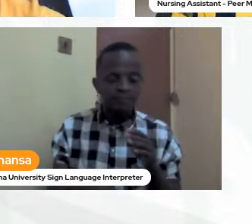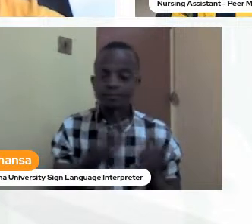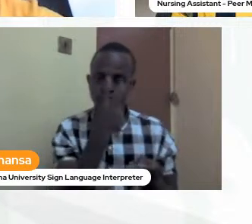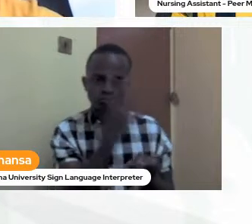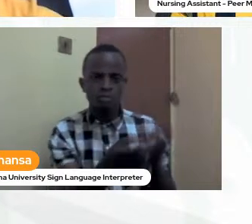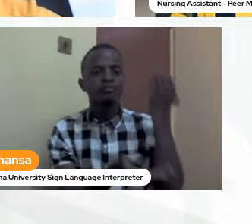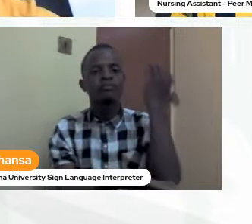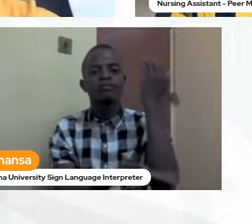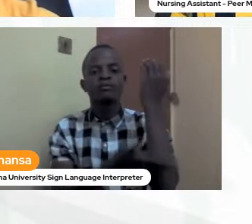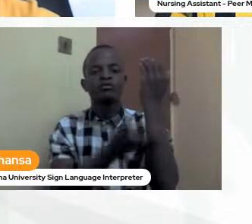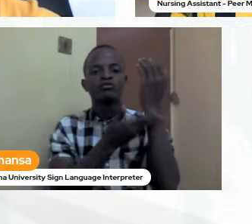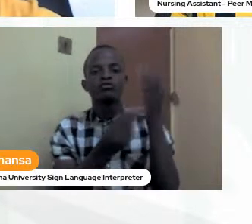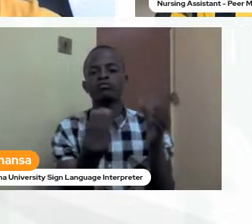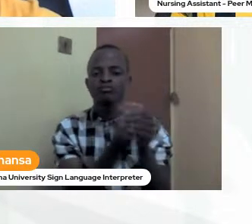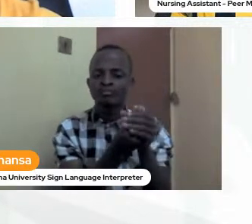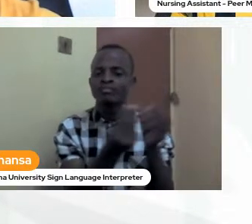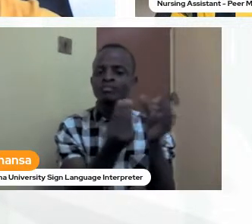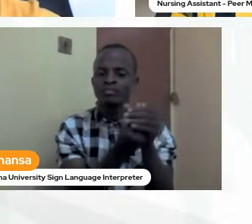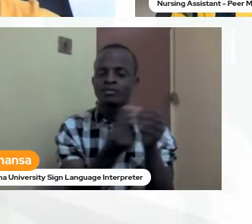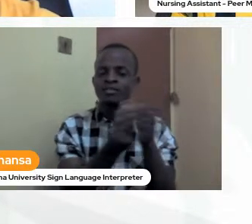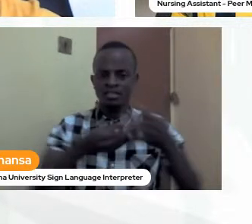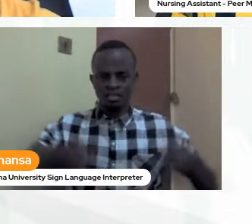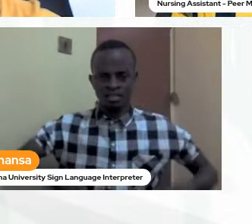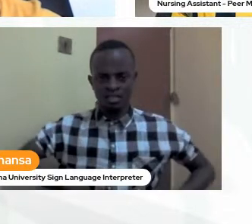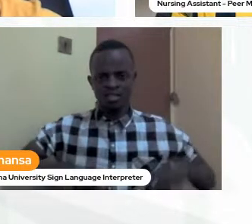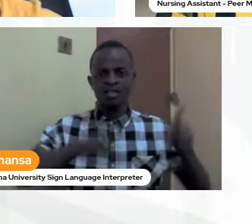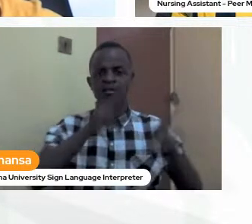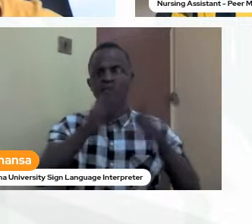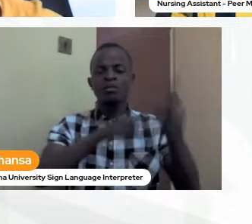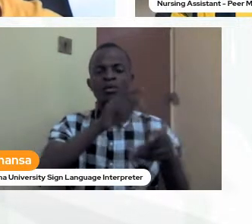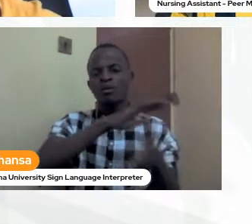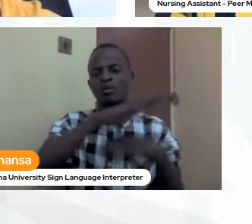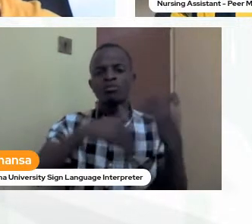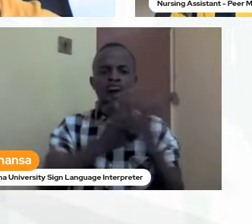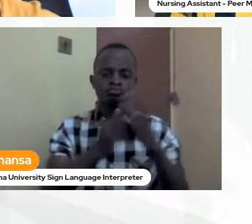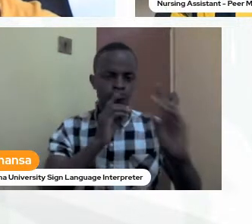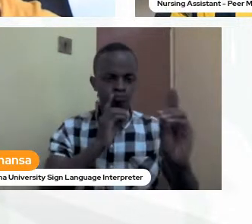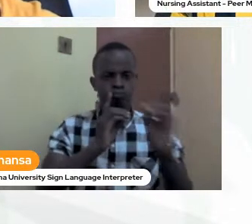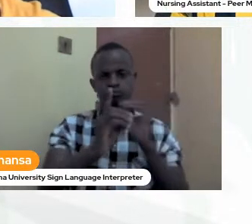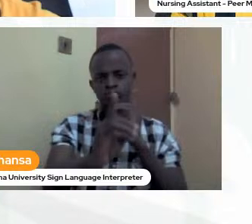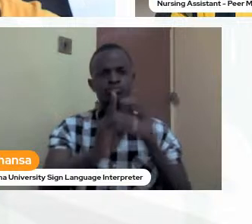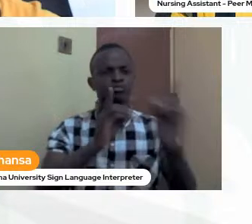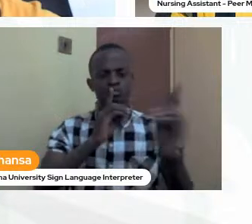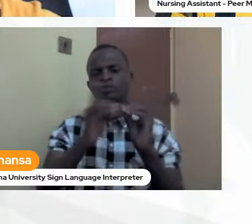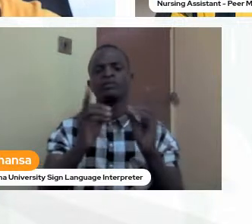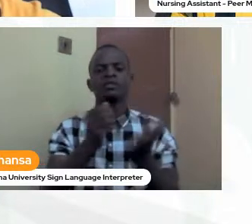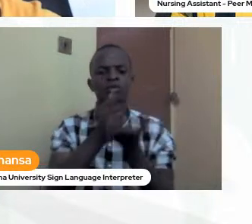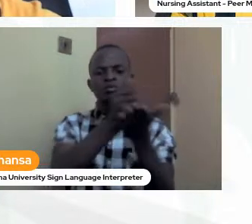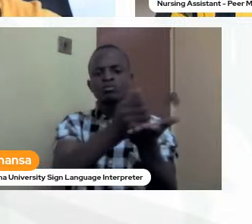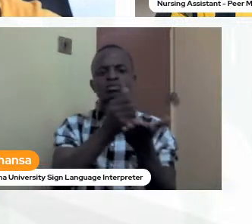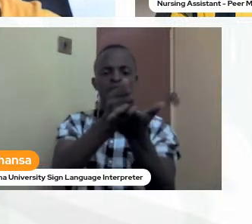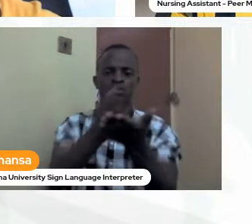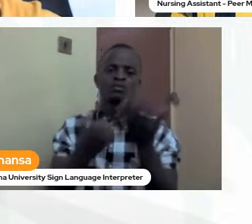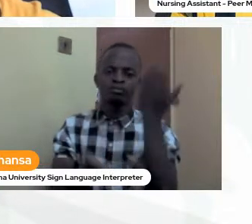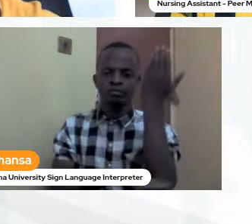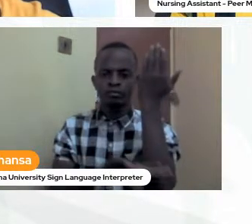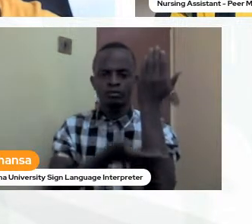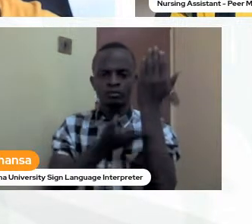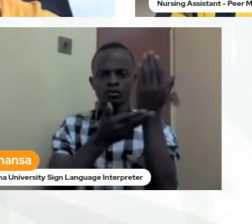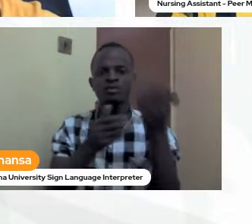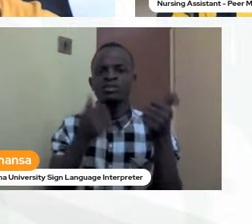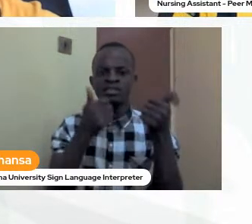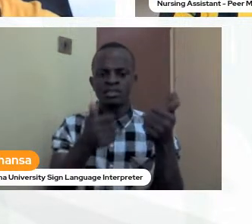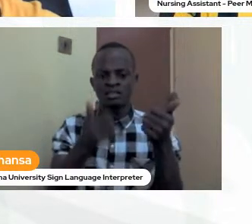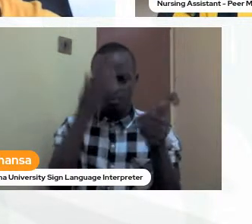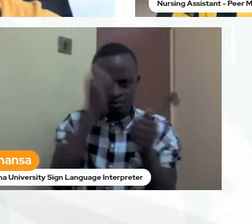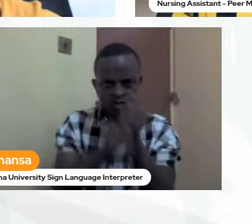of engagement of adolescents in all discussions, be it at technical working group level, be it at facility